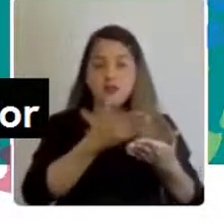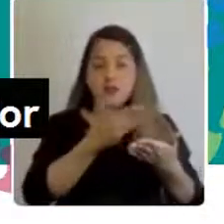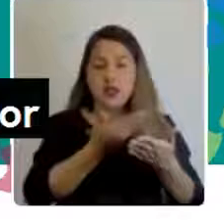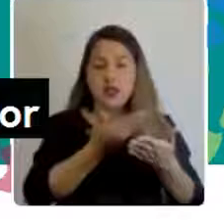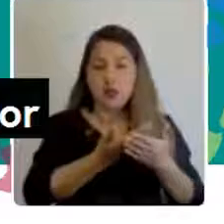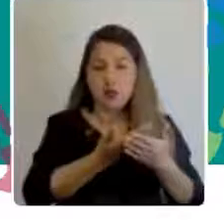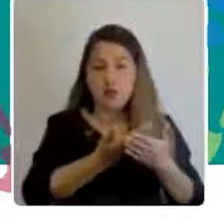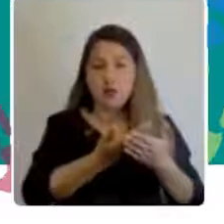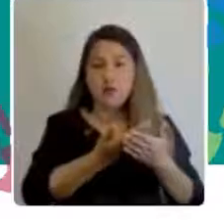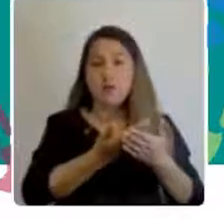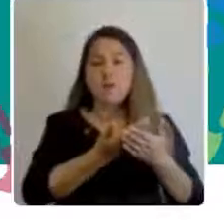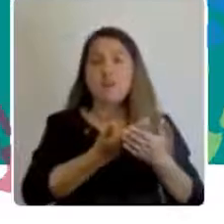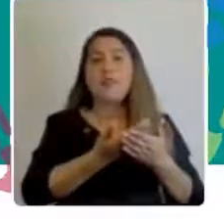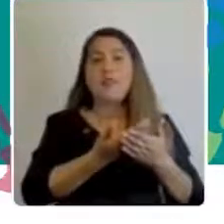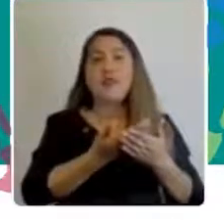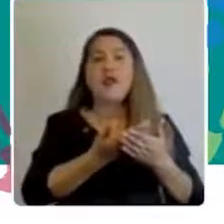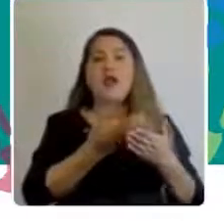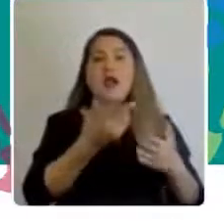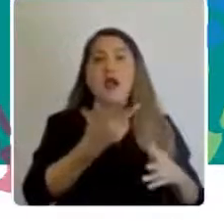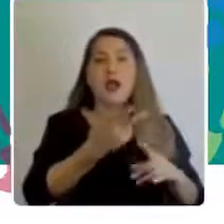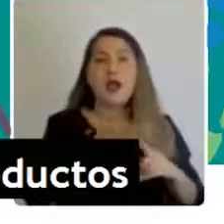industry sponsor and